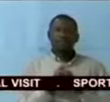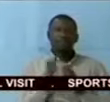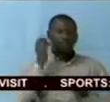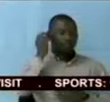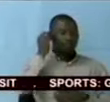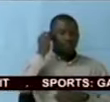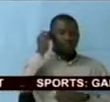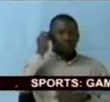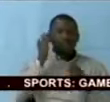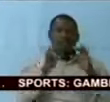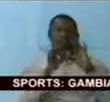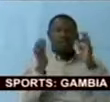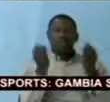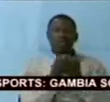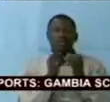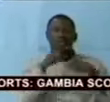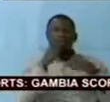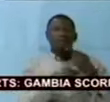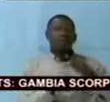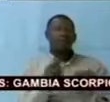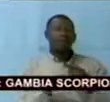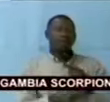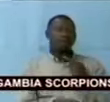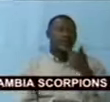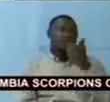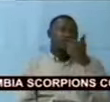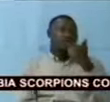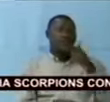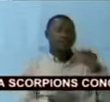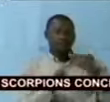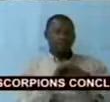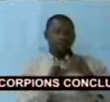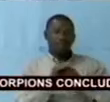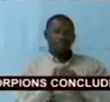a team of 7 members.